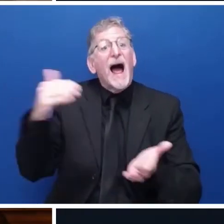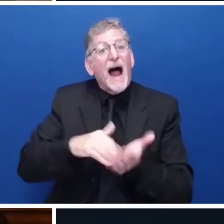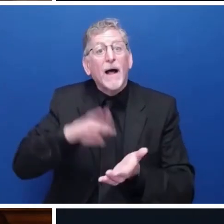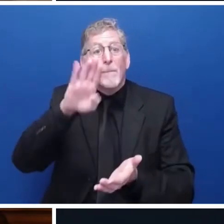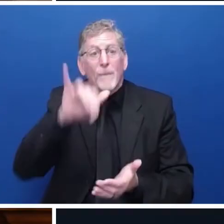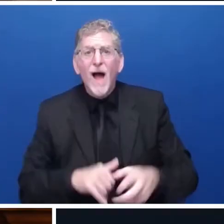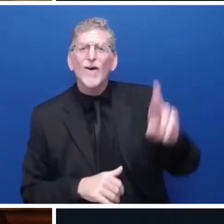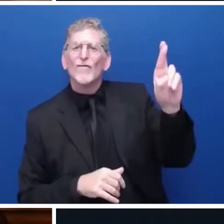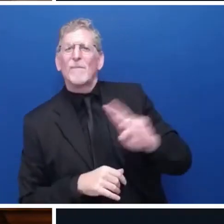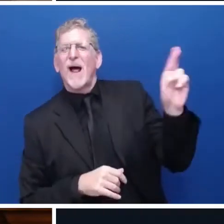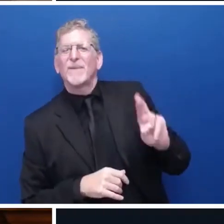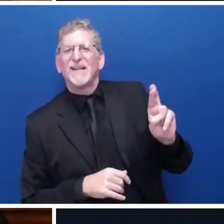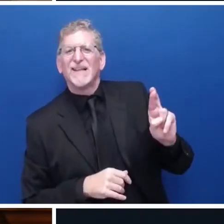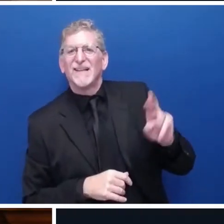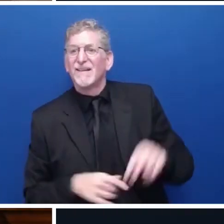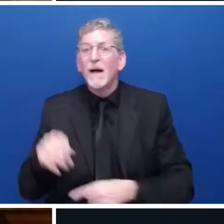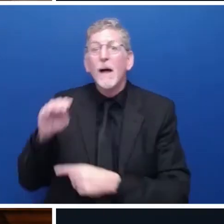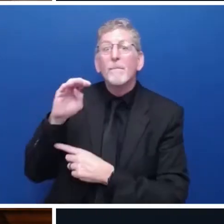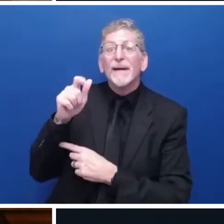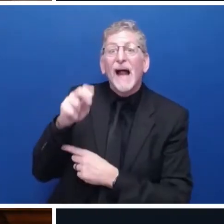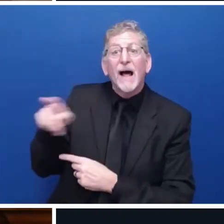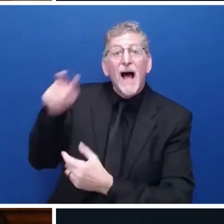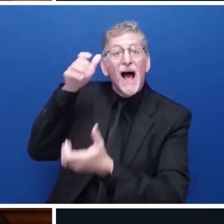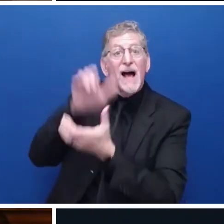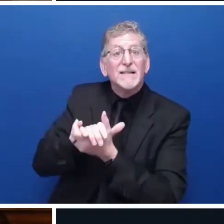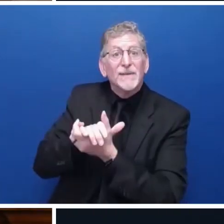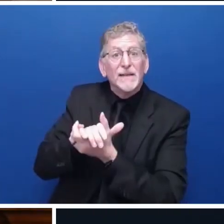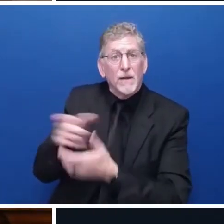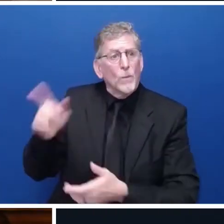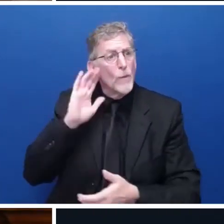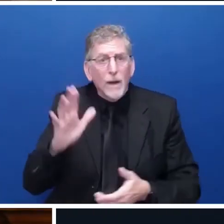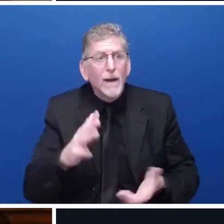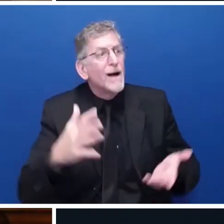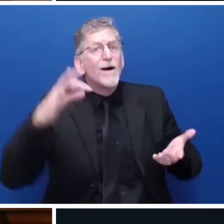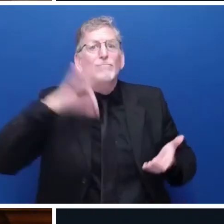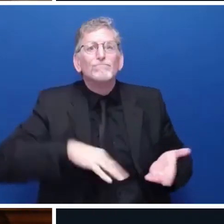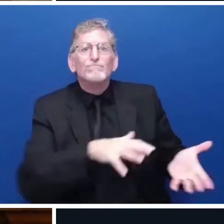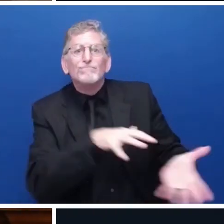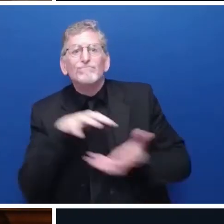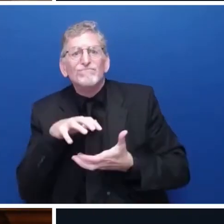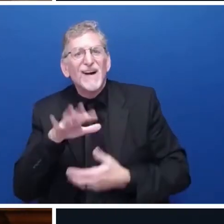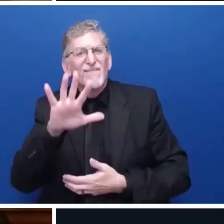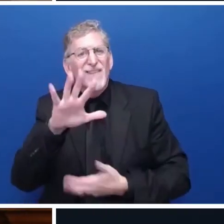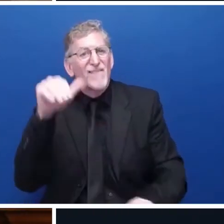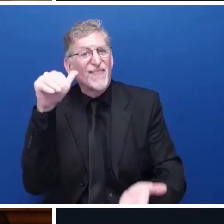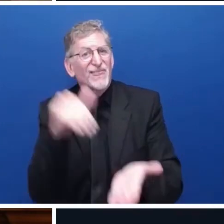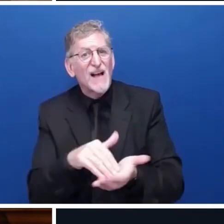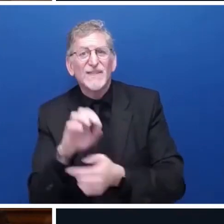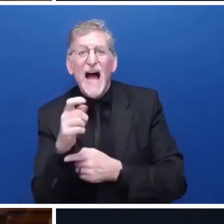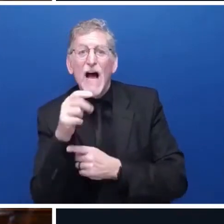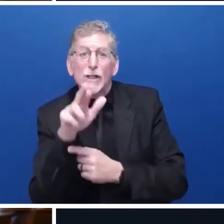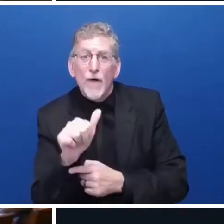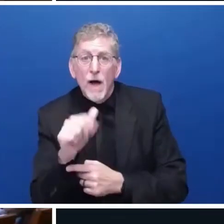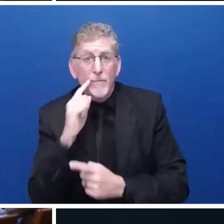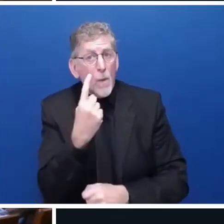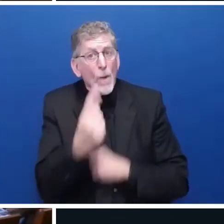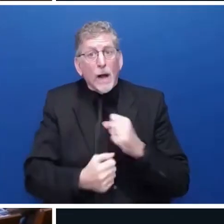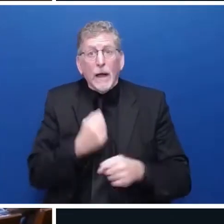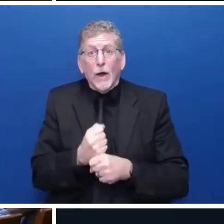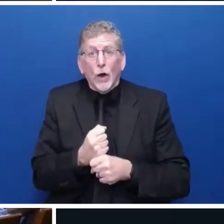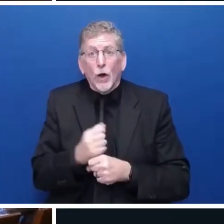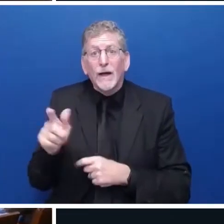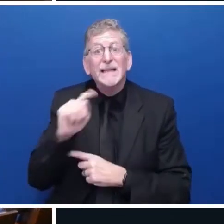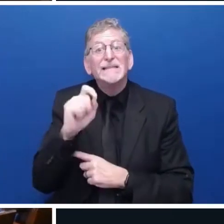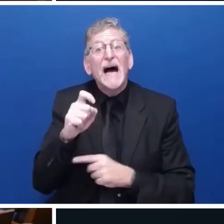than $5,000 extra just for the year, cutting her tax bill in more than half.